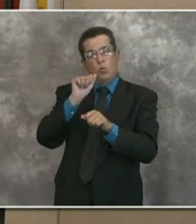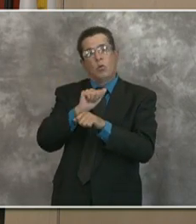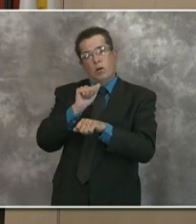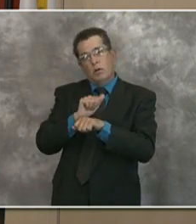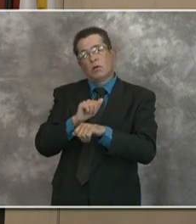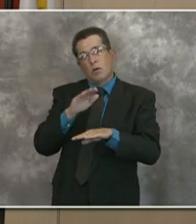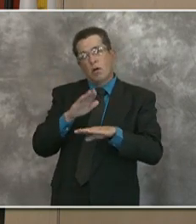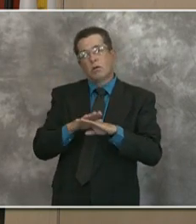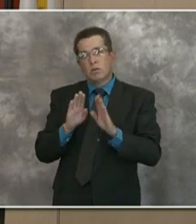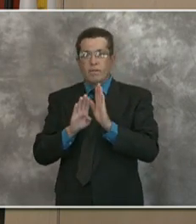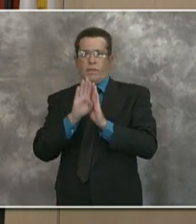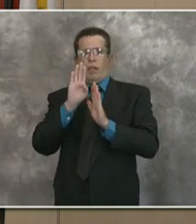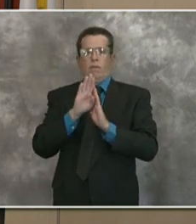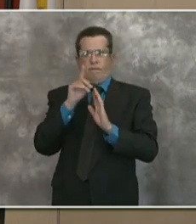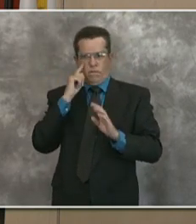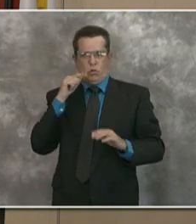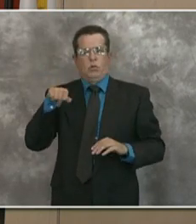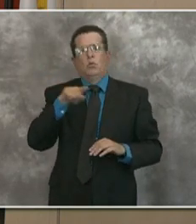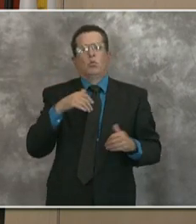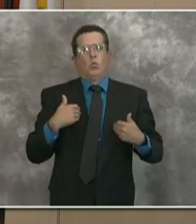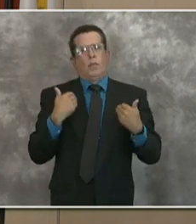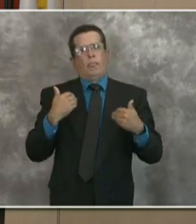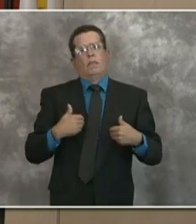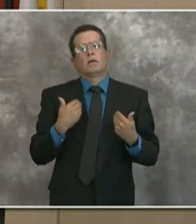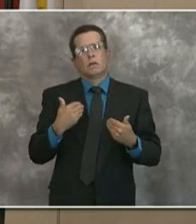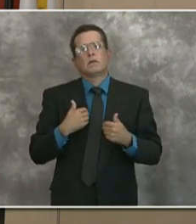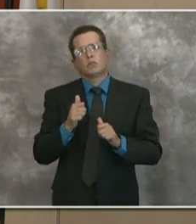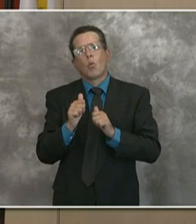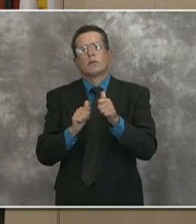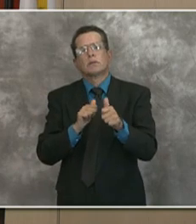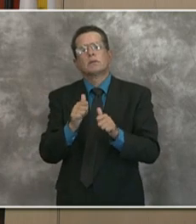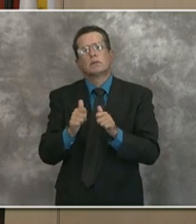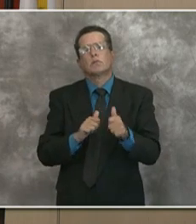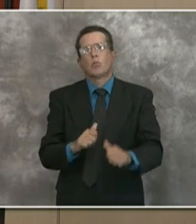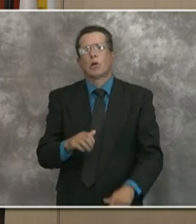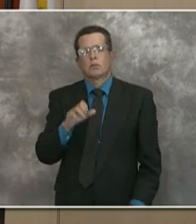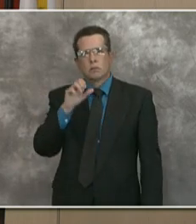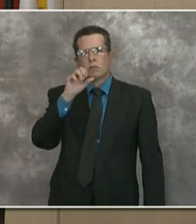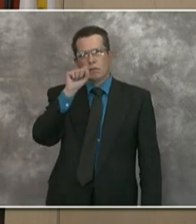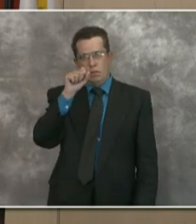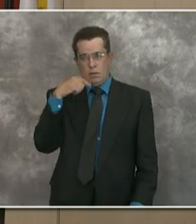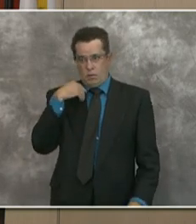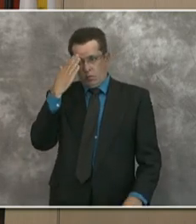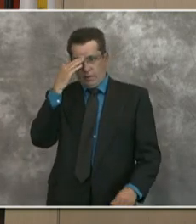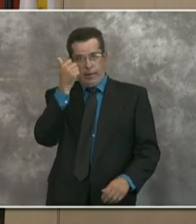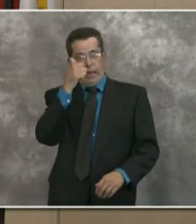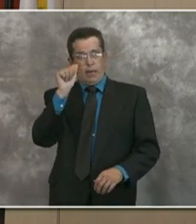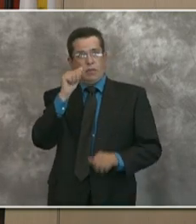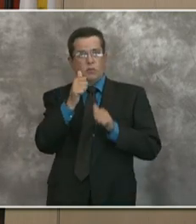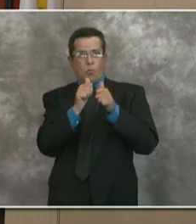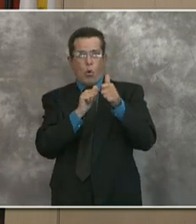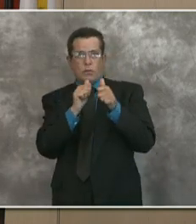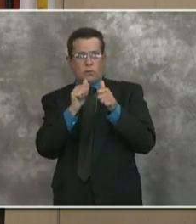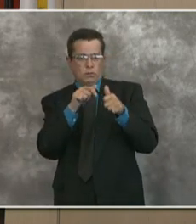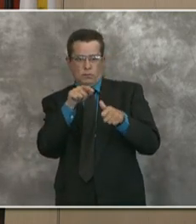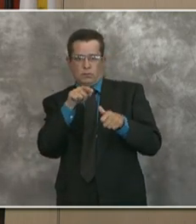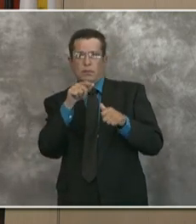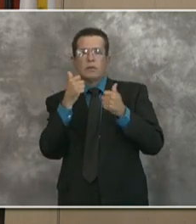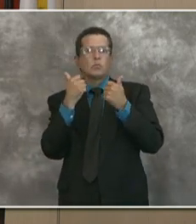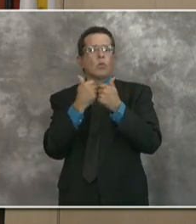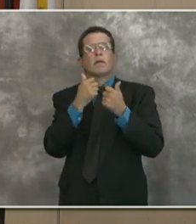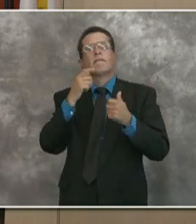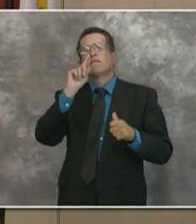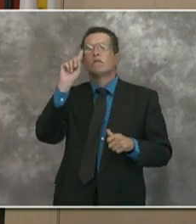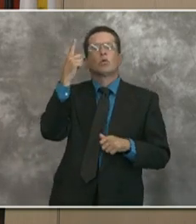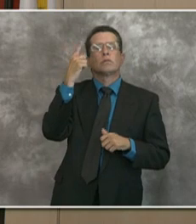guidance for youth sports. Are there any certain sports that might be first to resume?